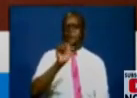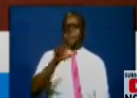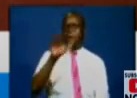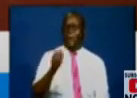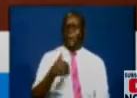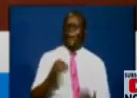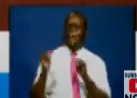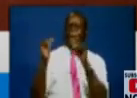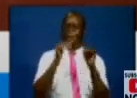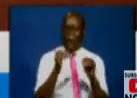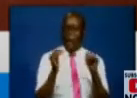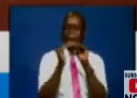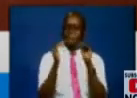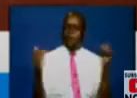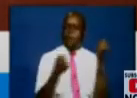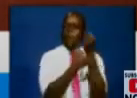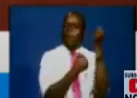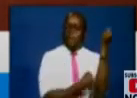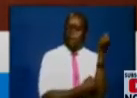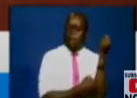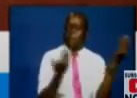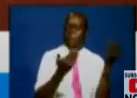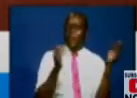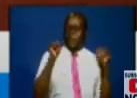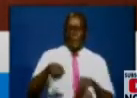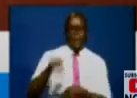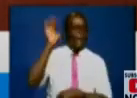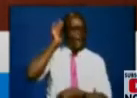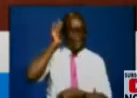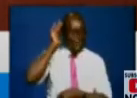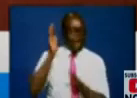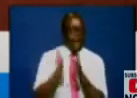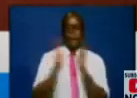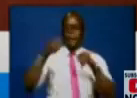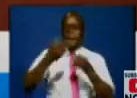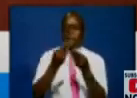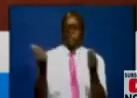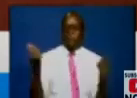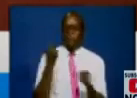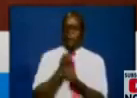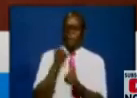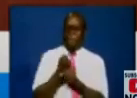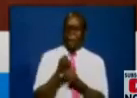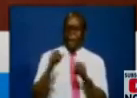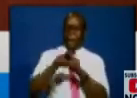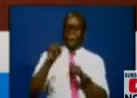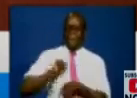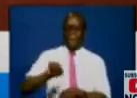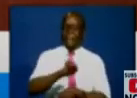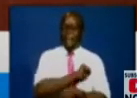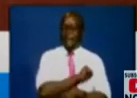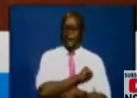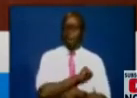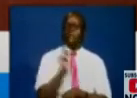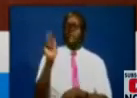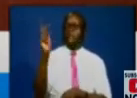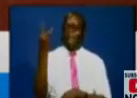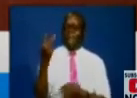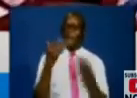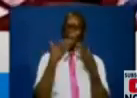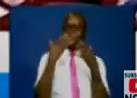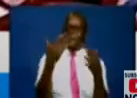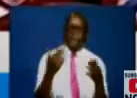equal platform where we can actually listen and be able to execute our duties as senators of this house. Thank you, Mr.